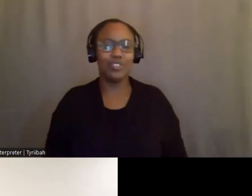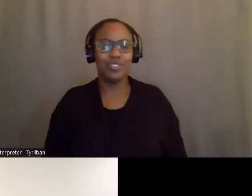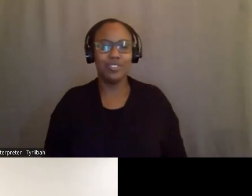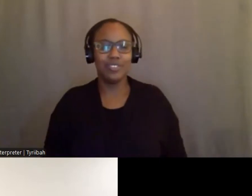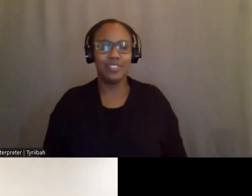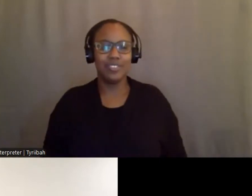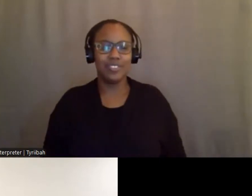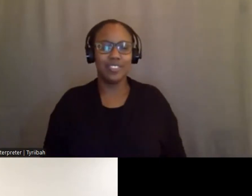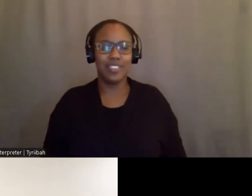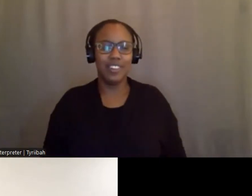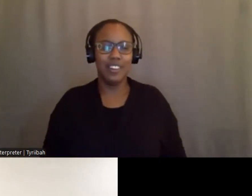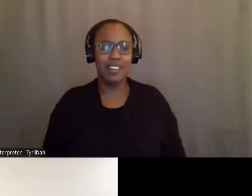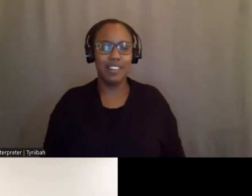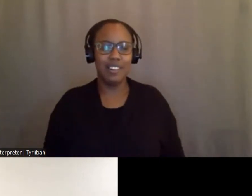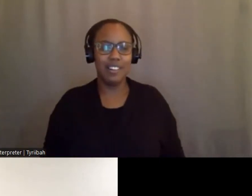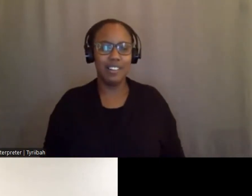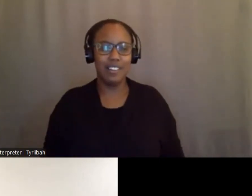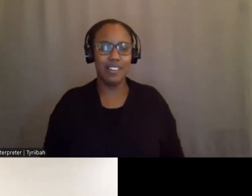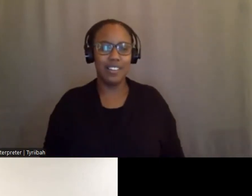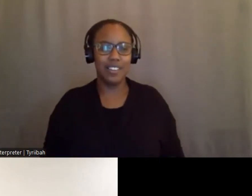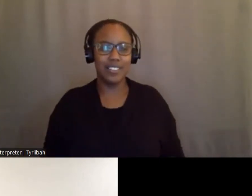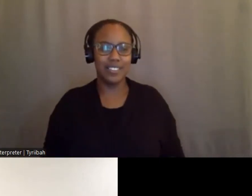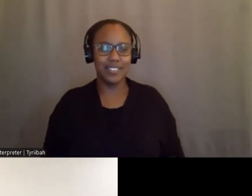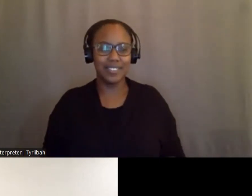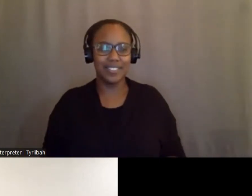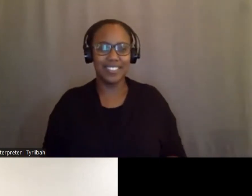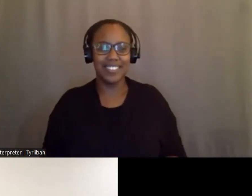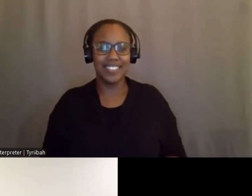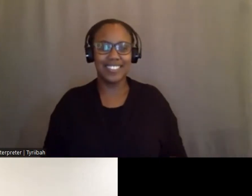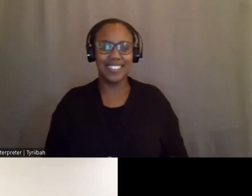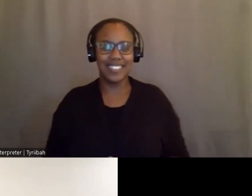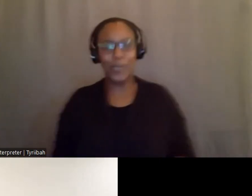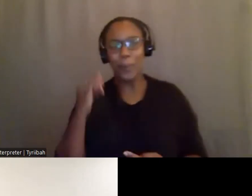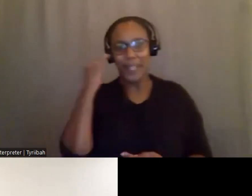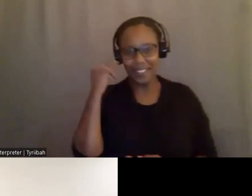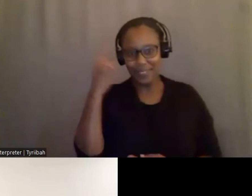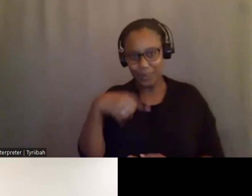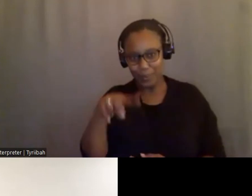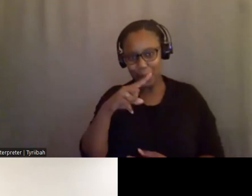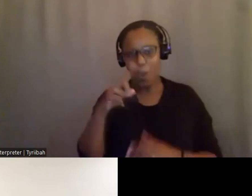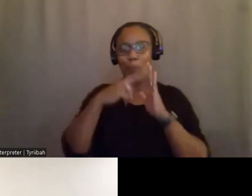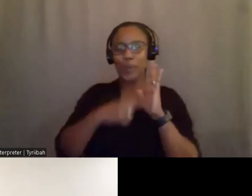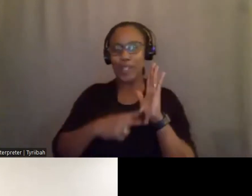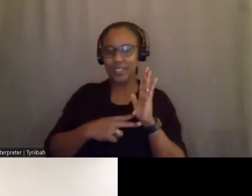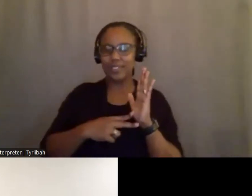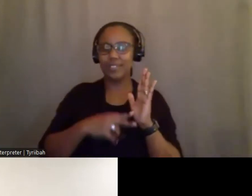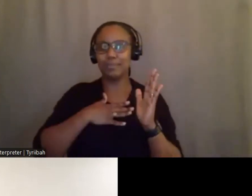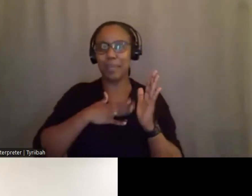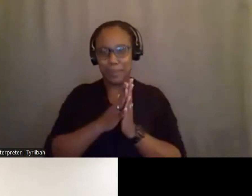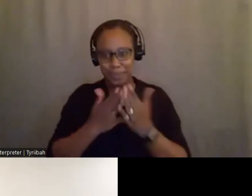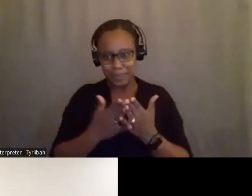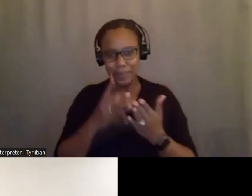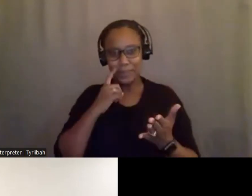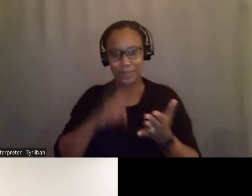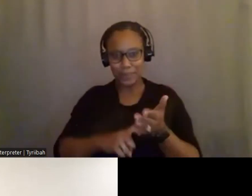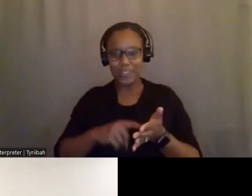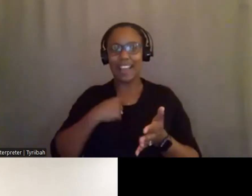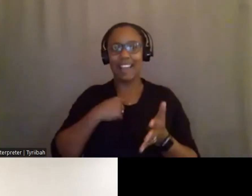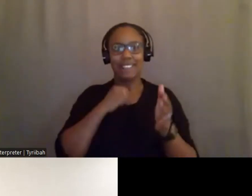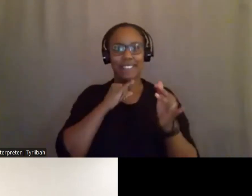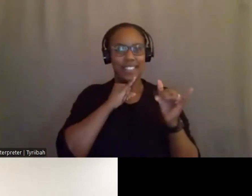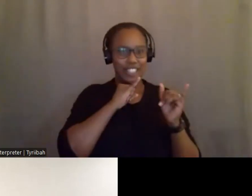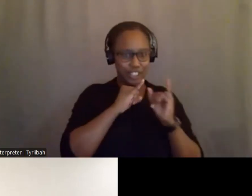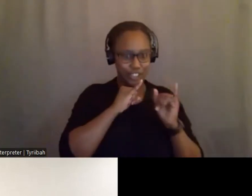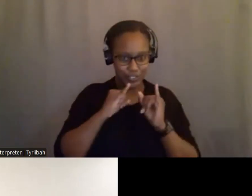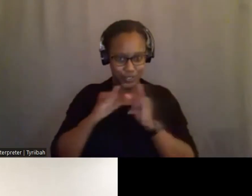So if you all out there read my book, then you will see that I have interviews with various